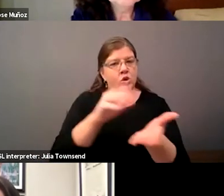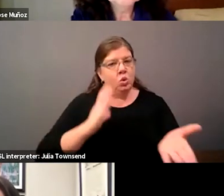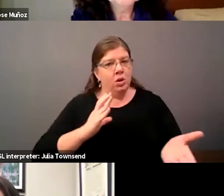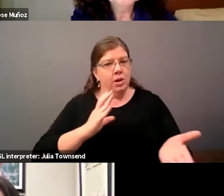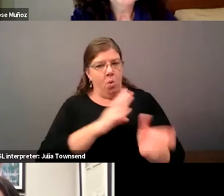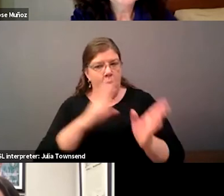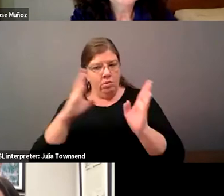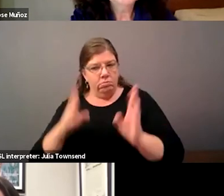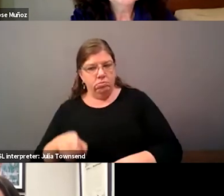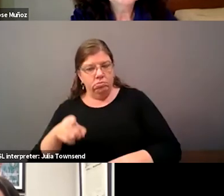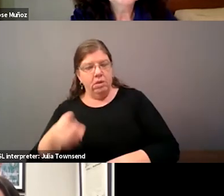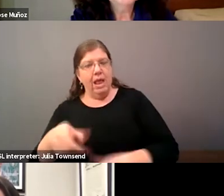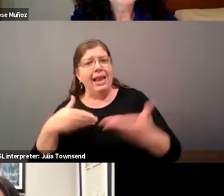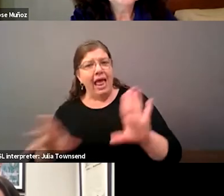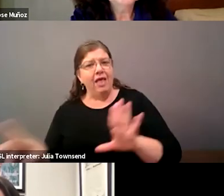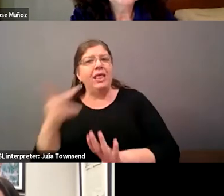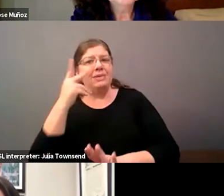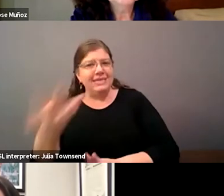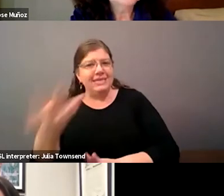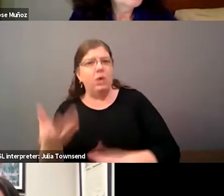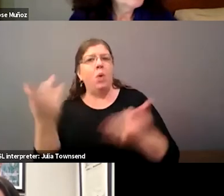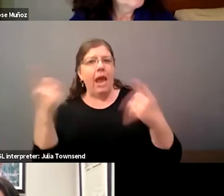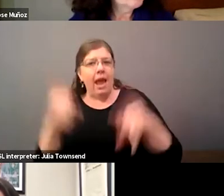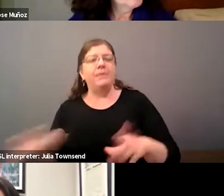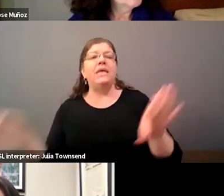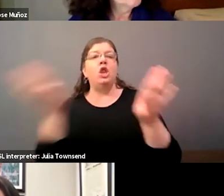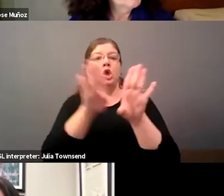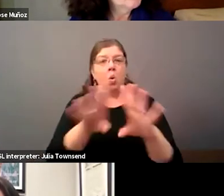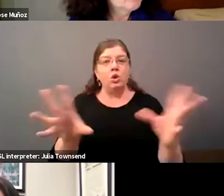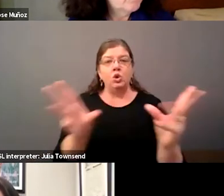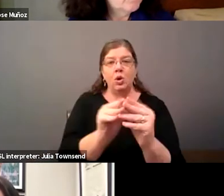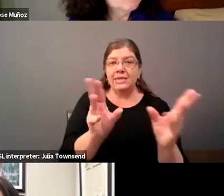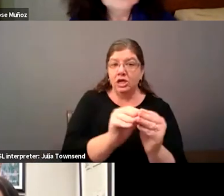what goes on behind closed doors because equity is